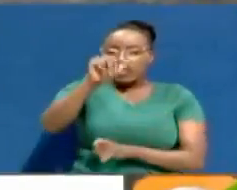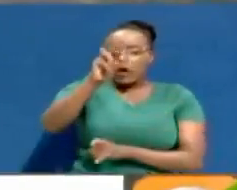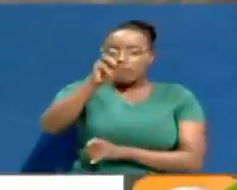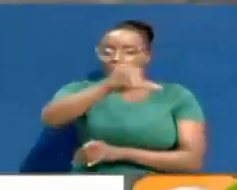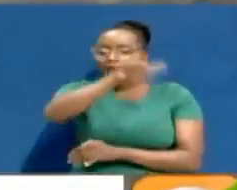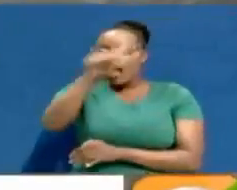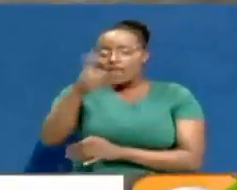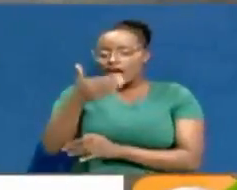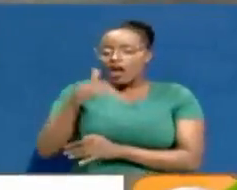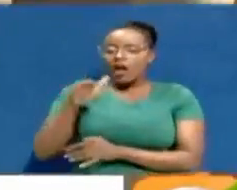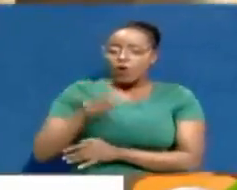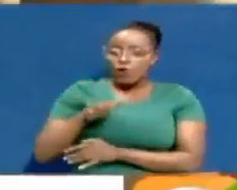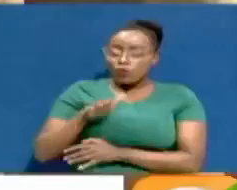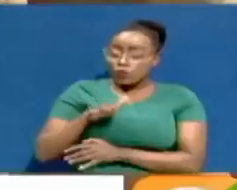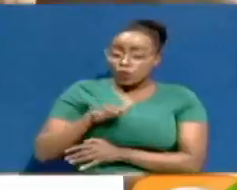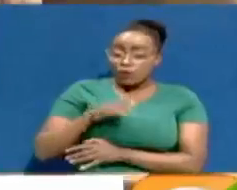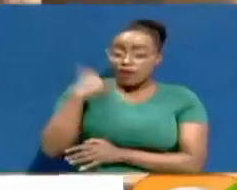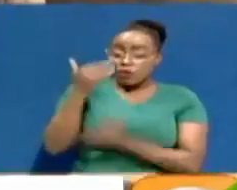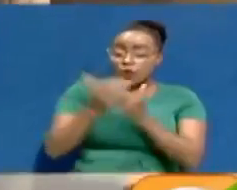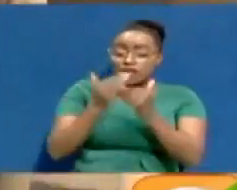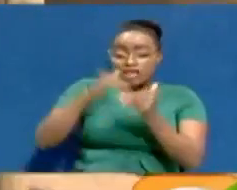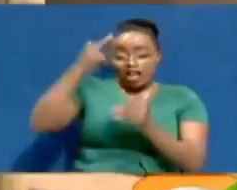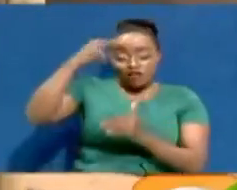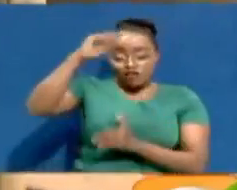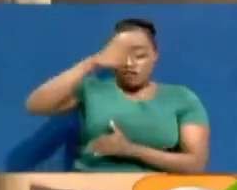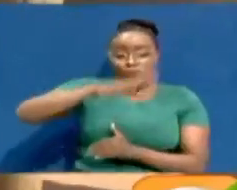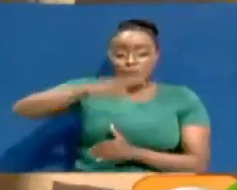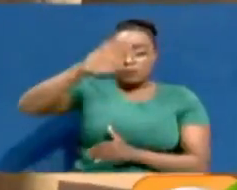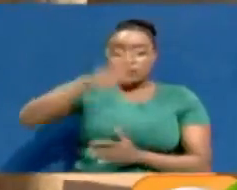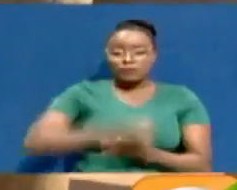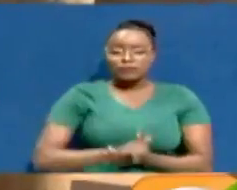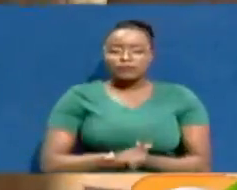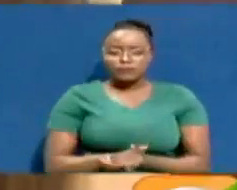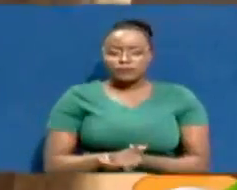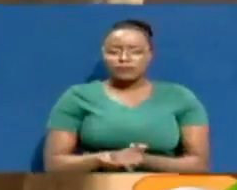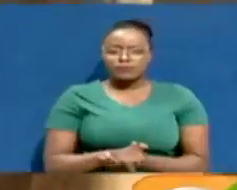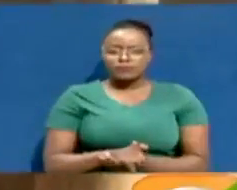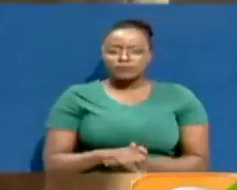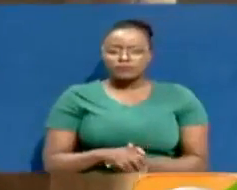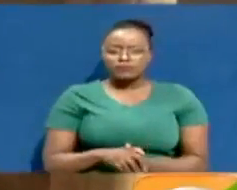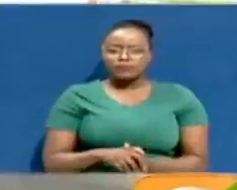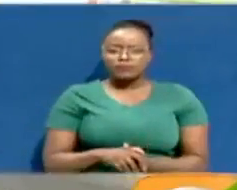fellow elephant whisperers. Mashirima Kapombe, Citizen TV, Samburu.